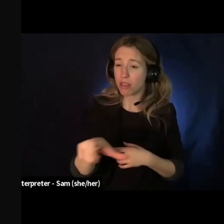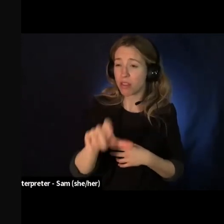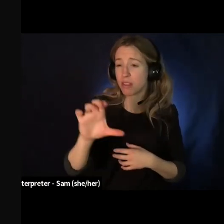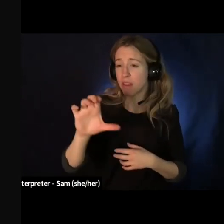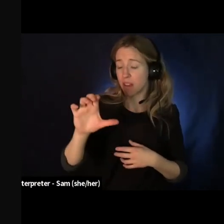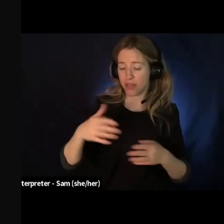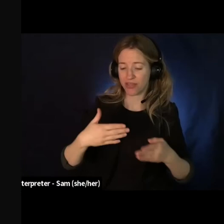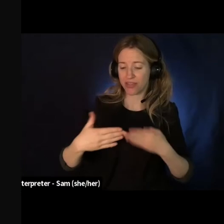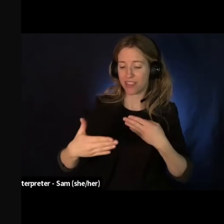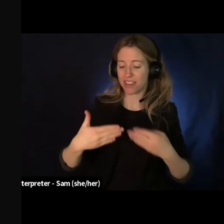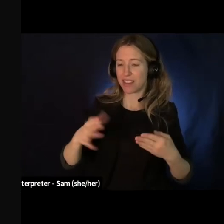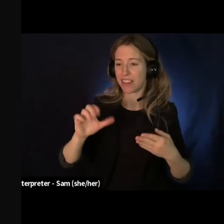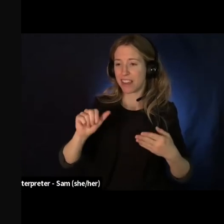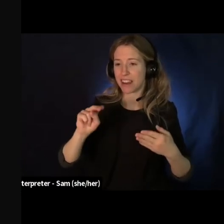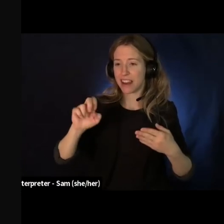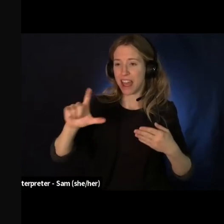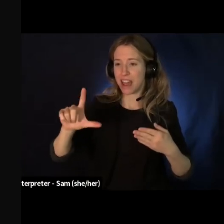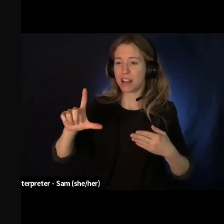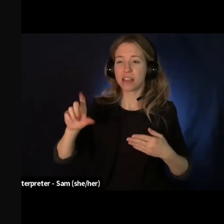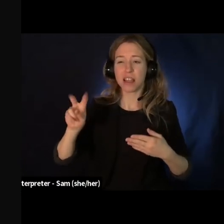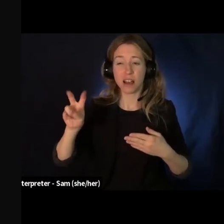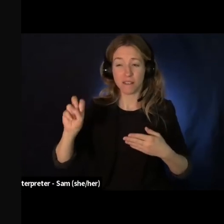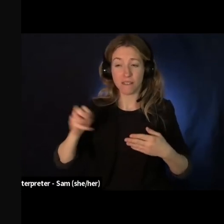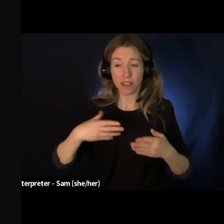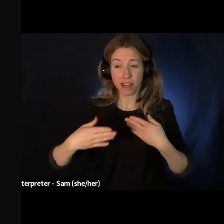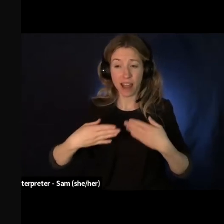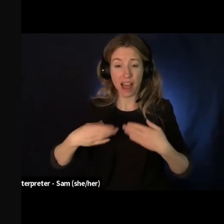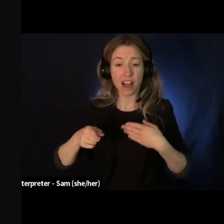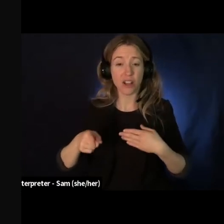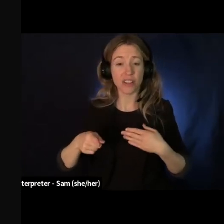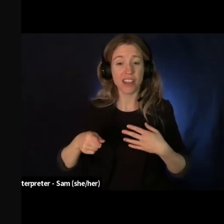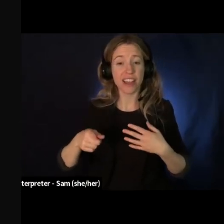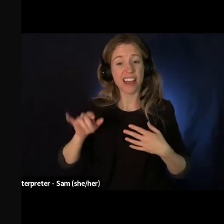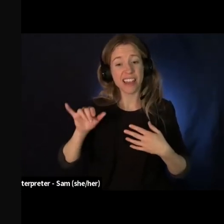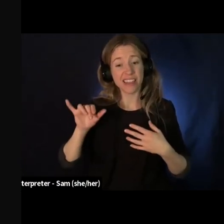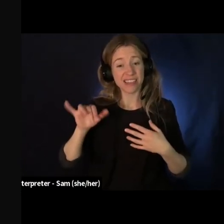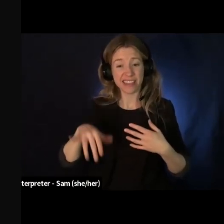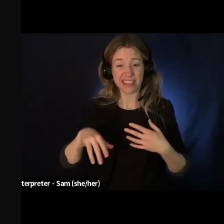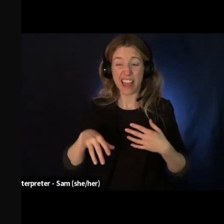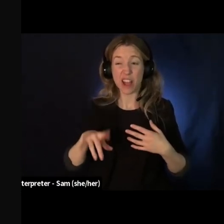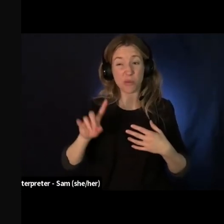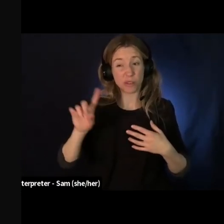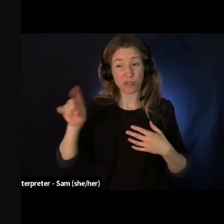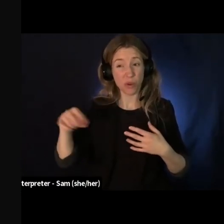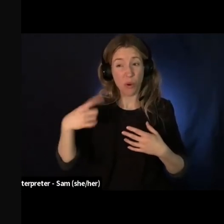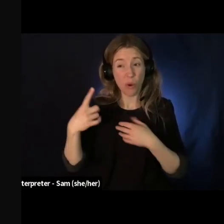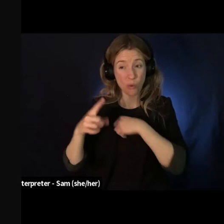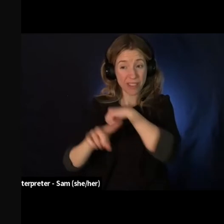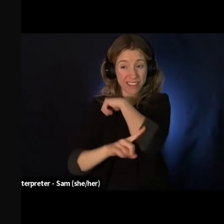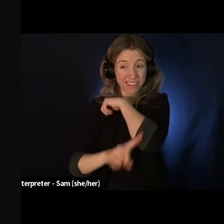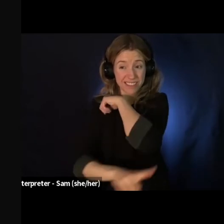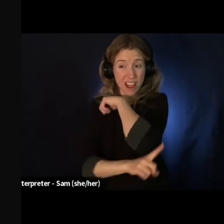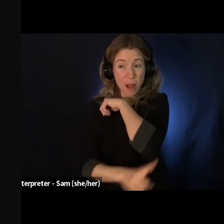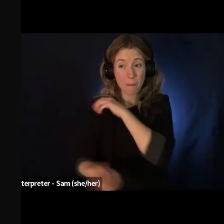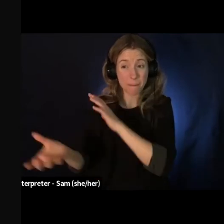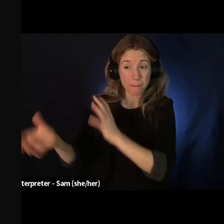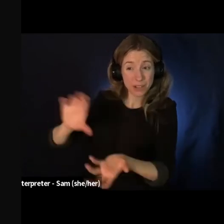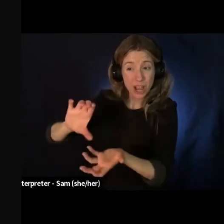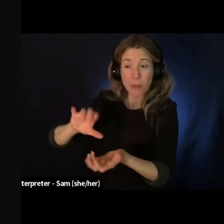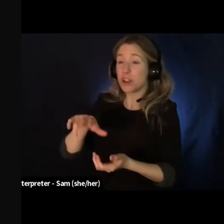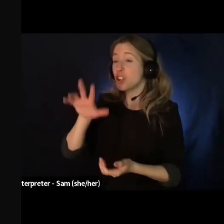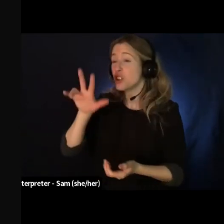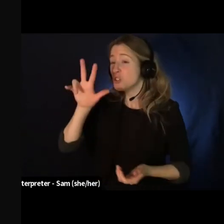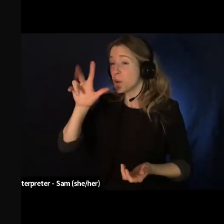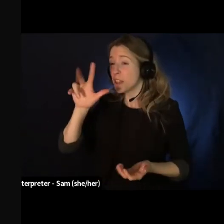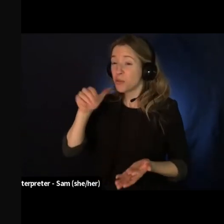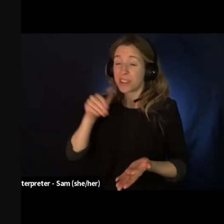full remediation, that was only 23,000 tons of material that was kept in